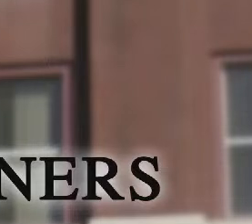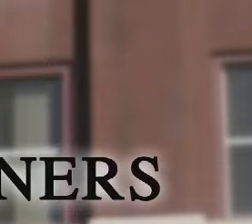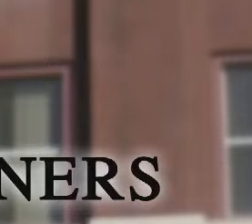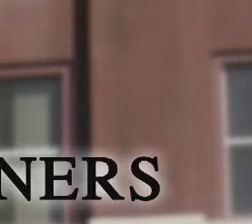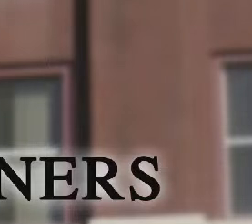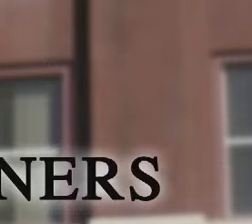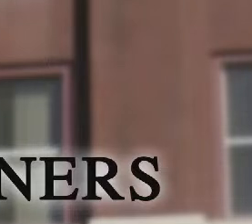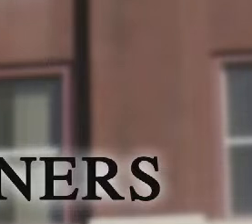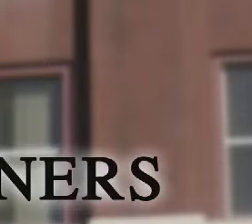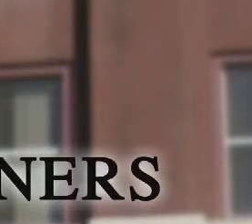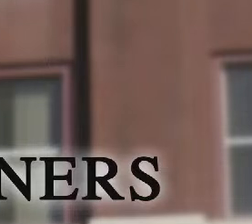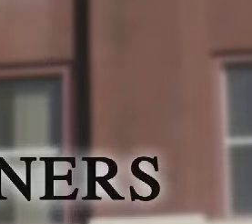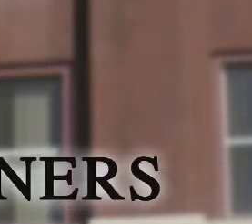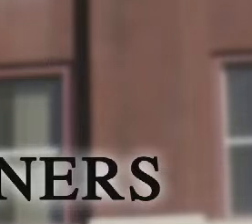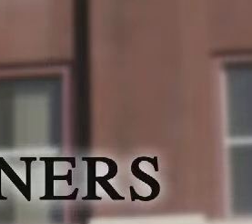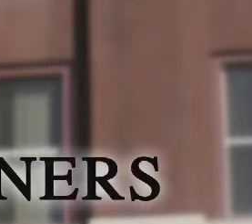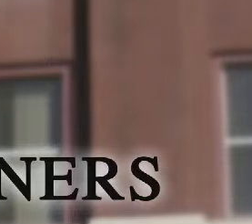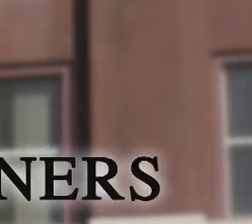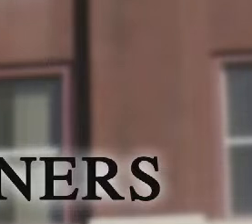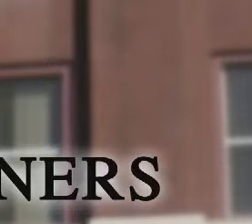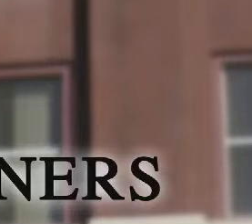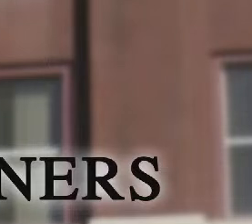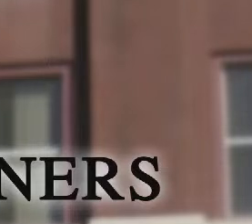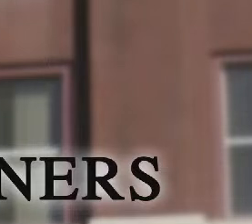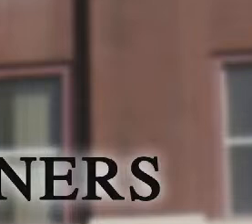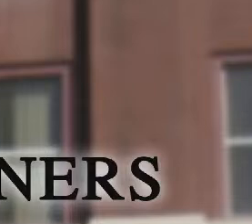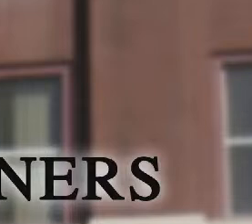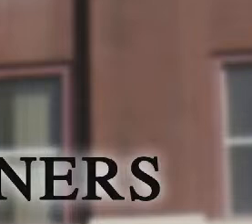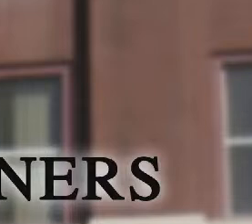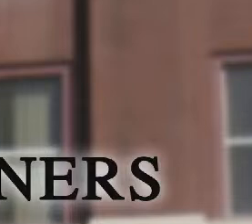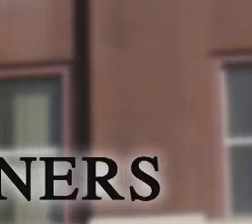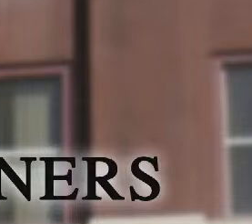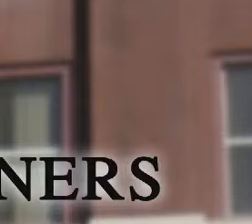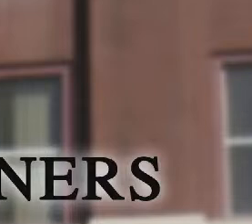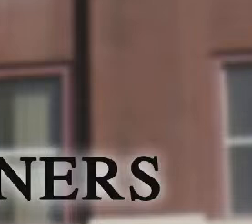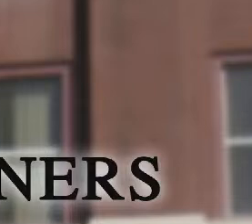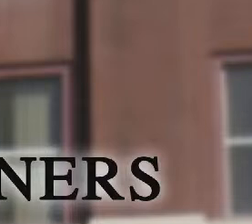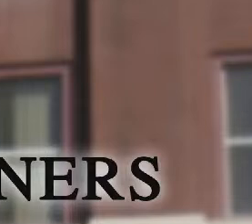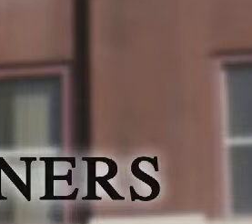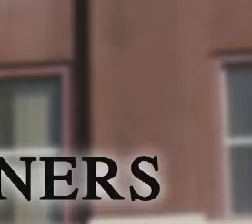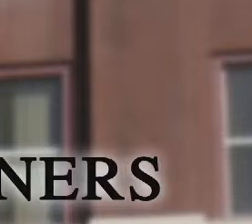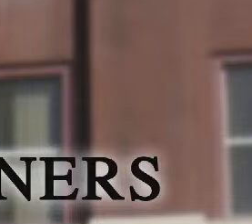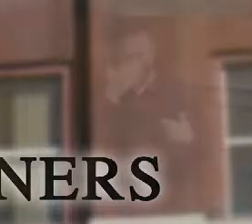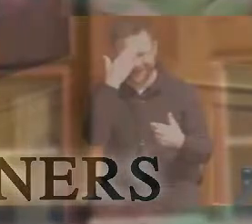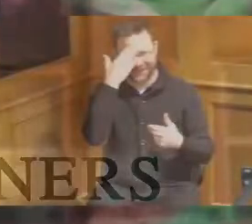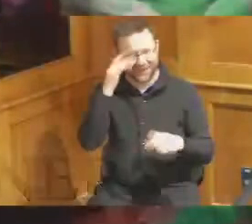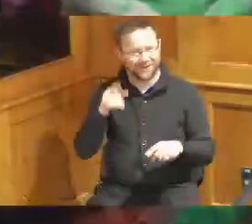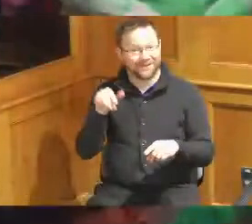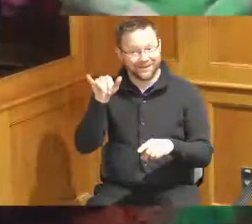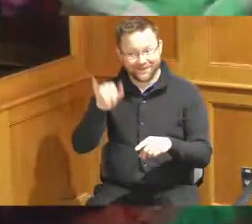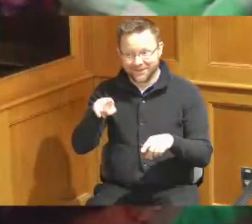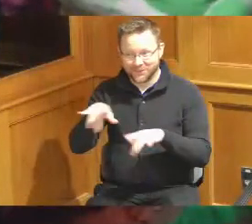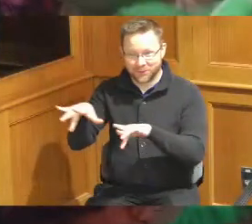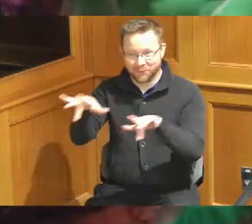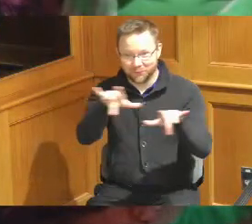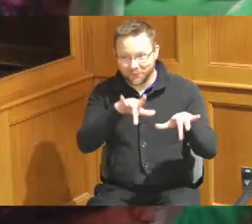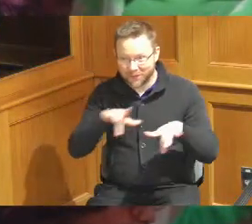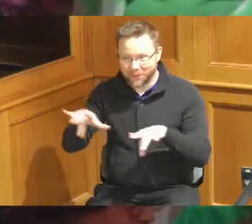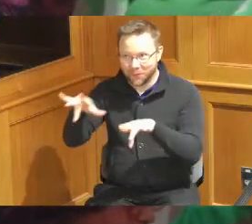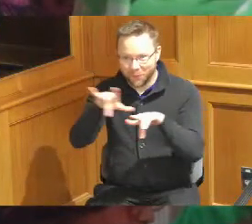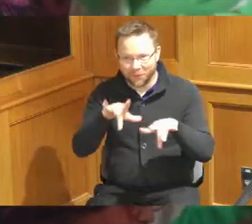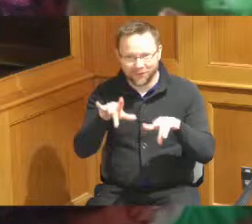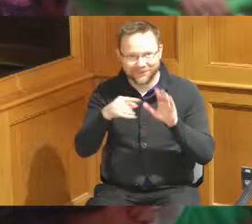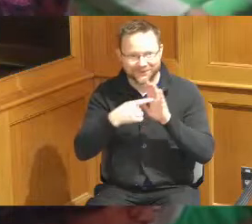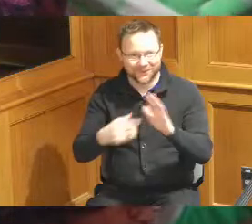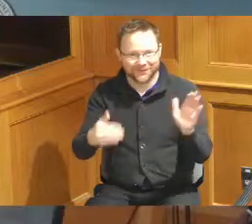everyone. Oh, that sounds wonderful. I know. We need to tape that, and then we give us play as we have